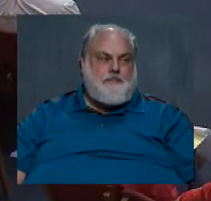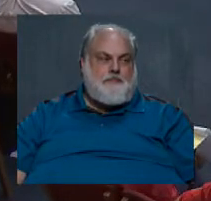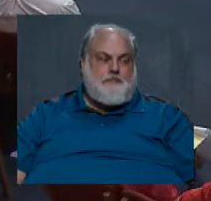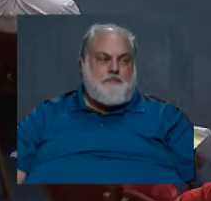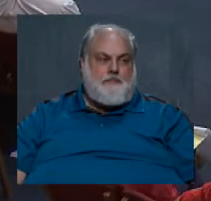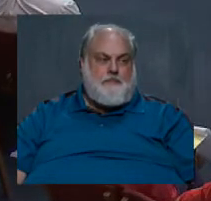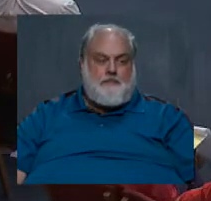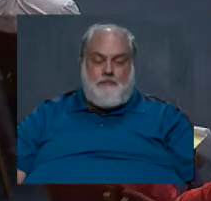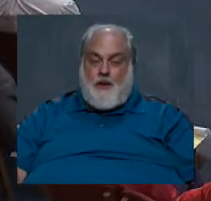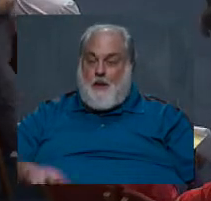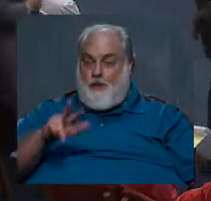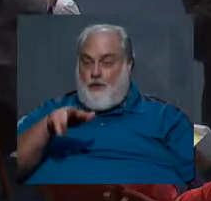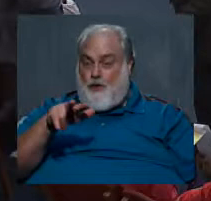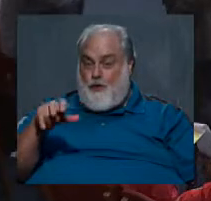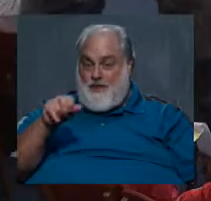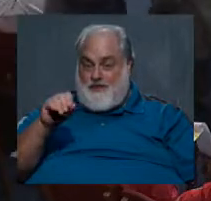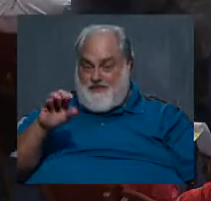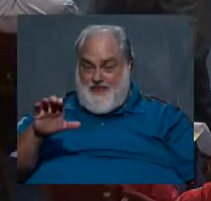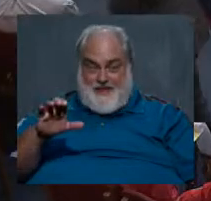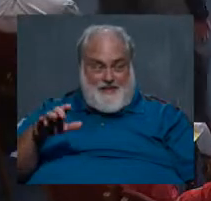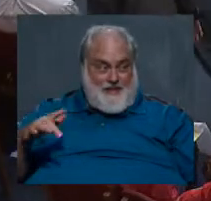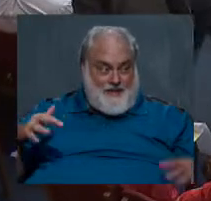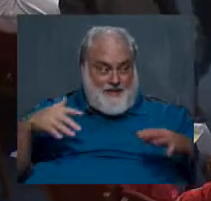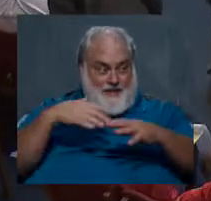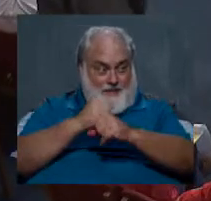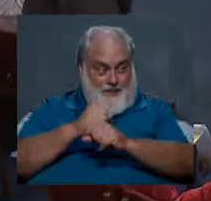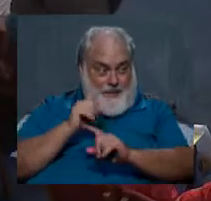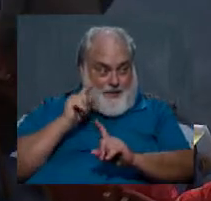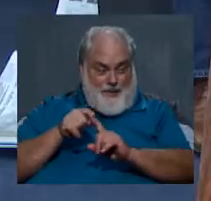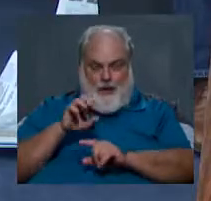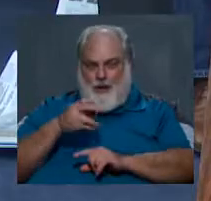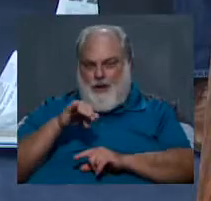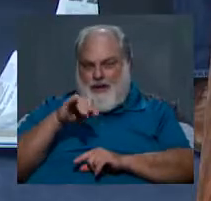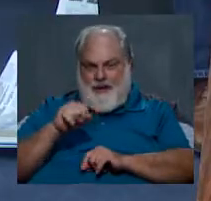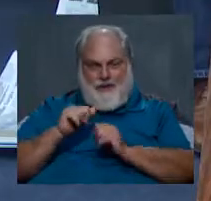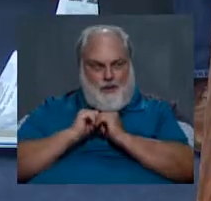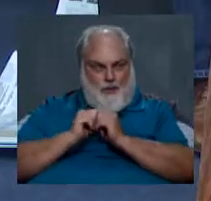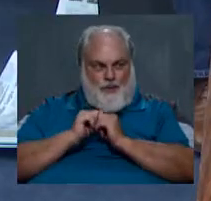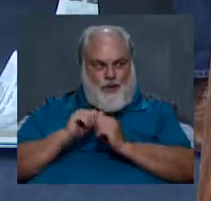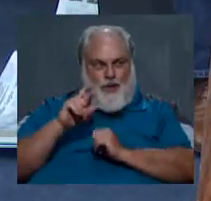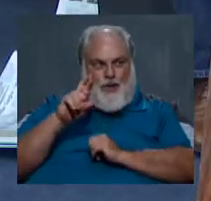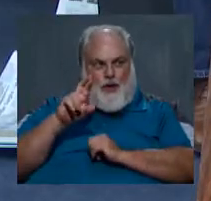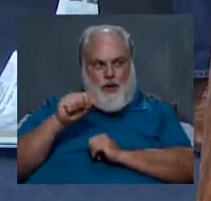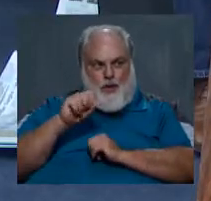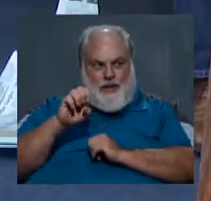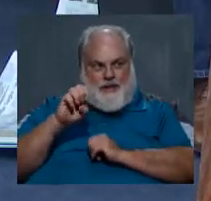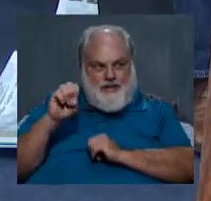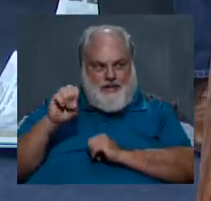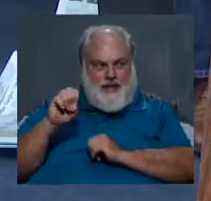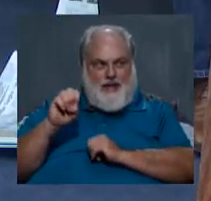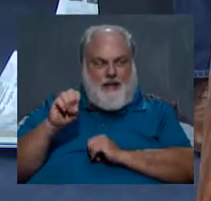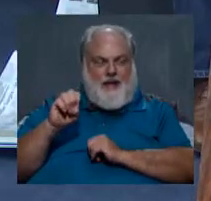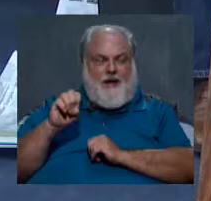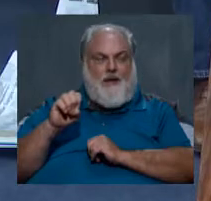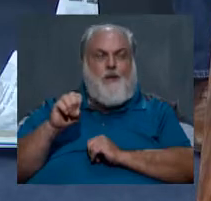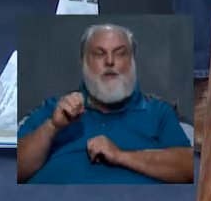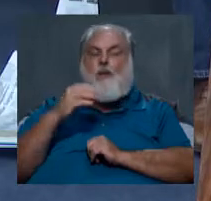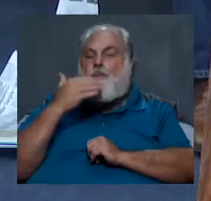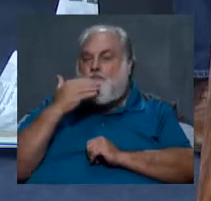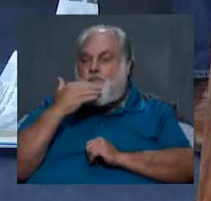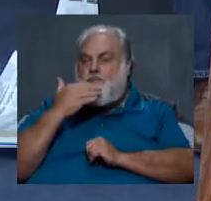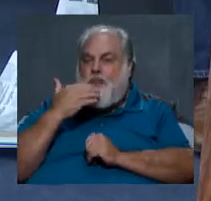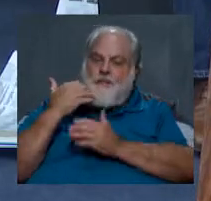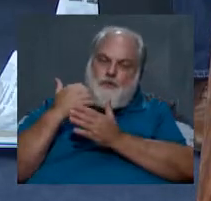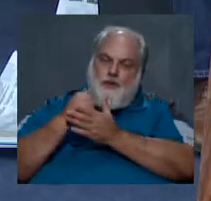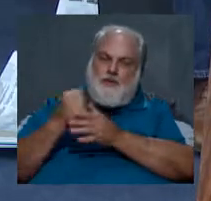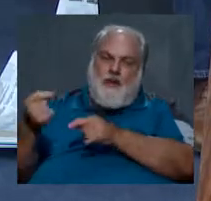We have 33 seconds left. Chris Stewart on behalf of Reese Development and the Hamilton. Appreciate you guys letting us be